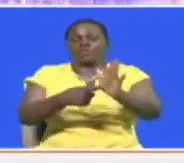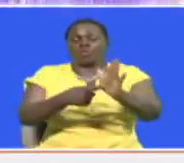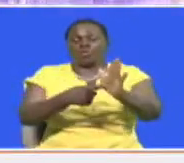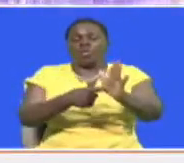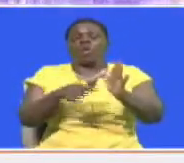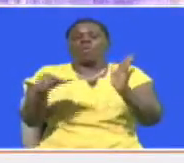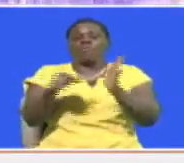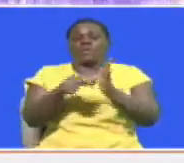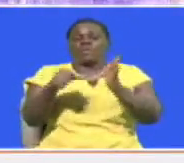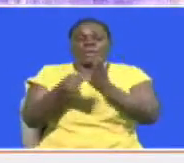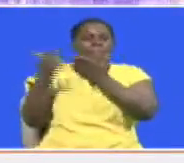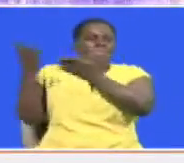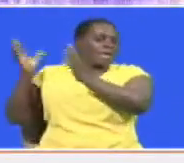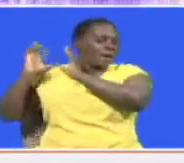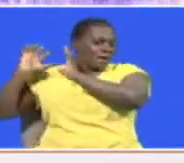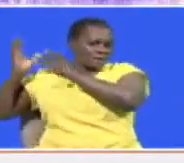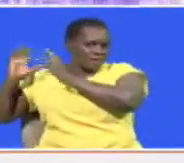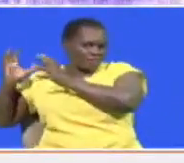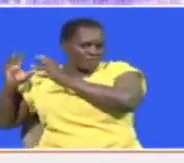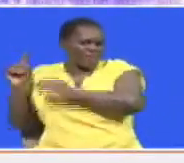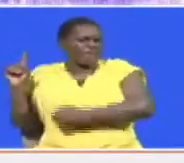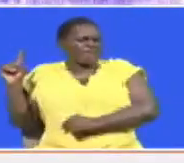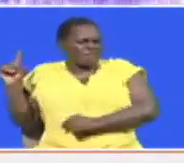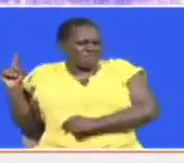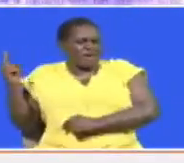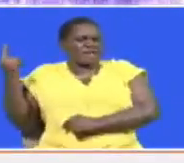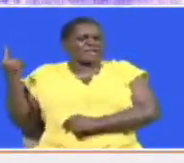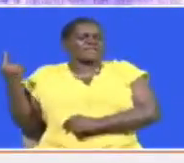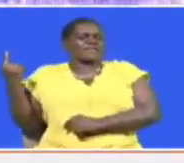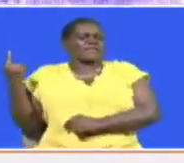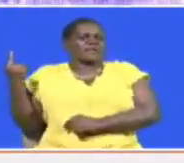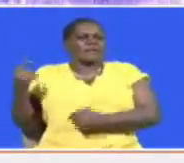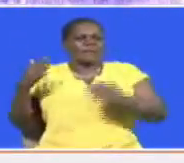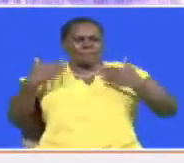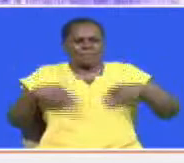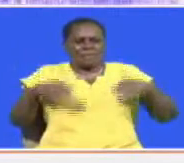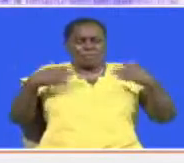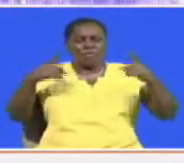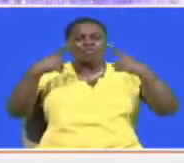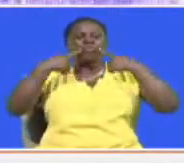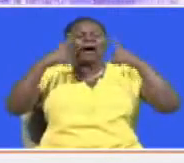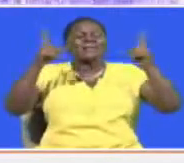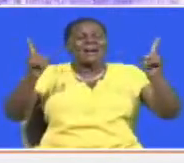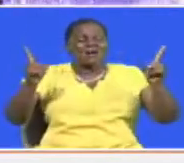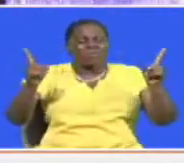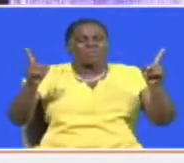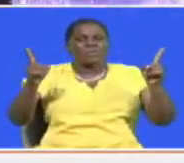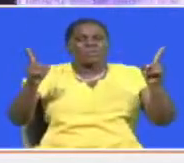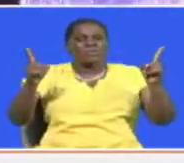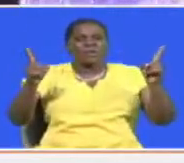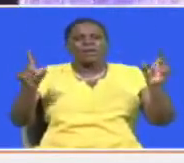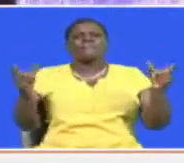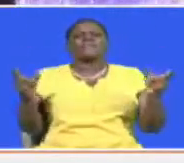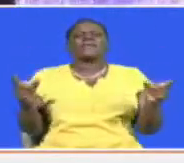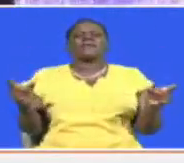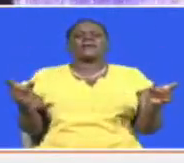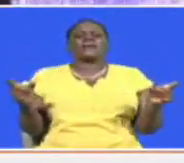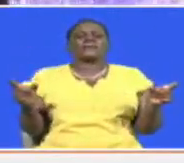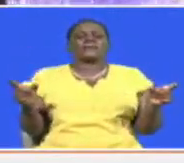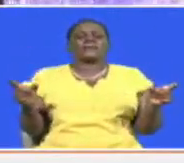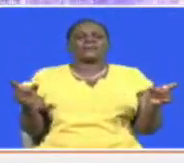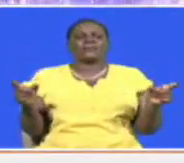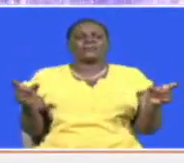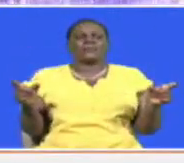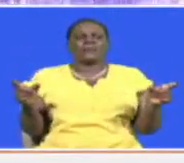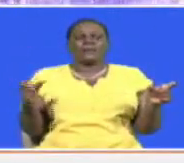Shakahola. The first people to bring it out was the media. And